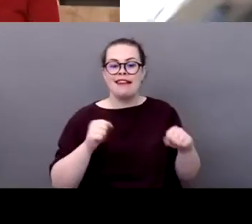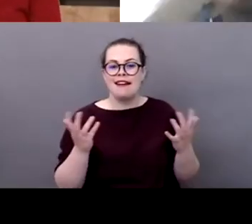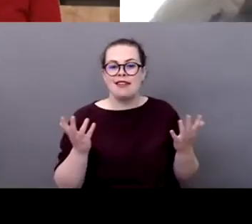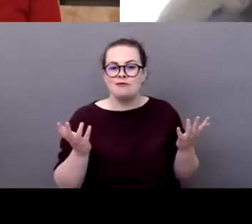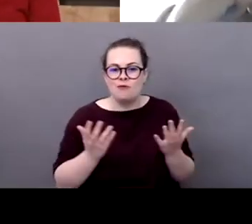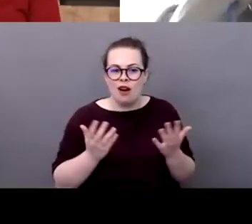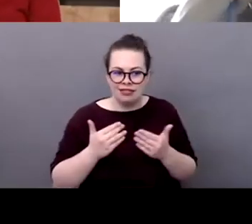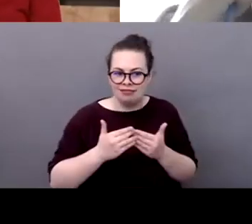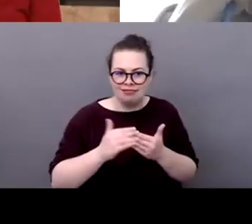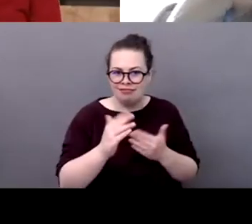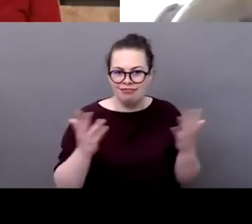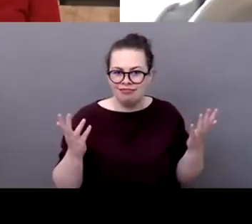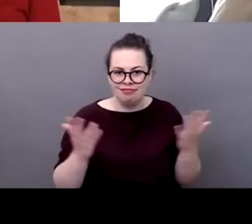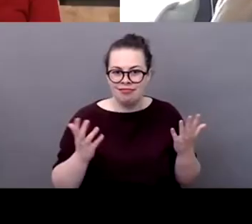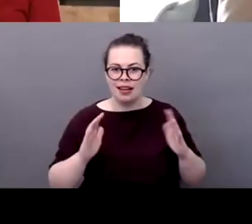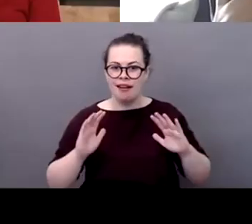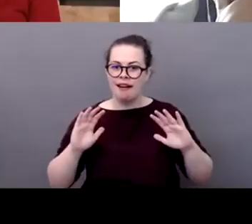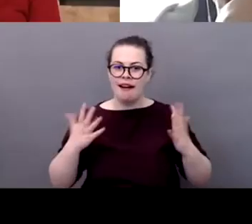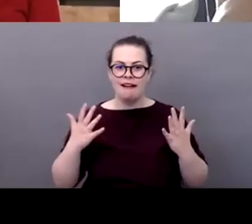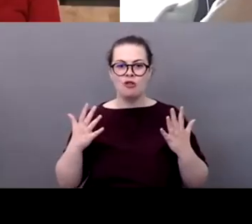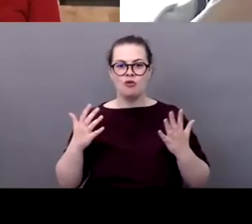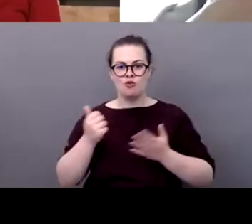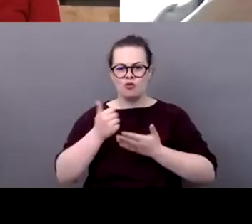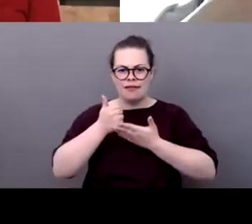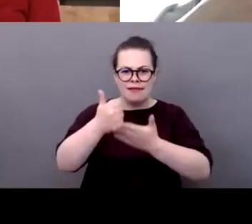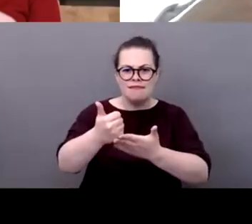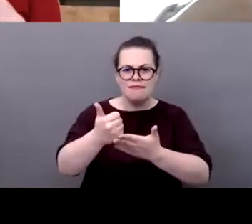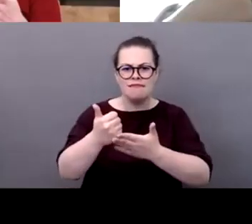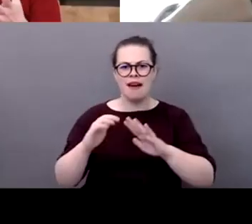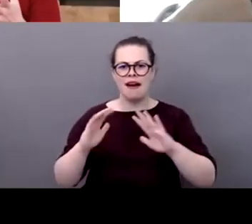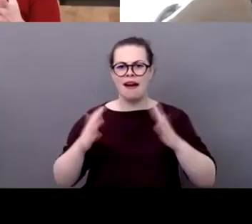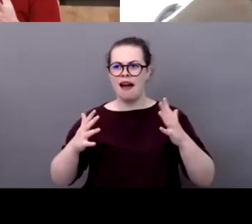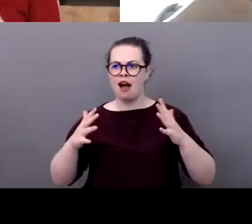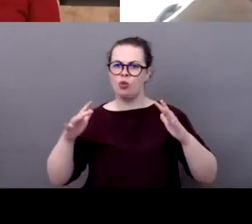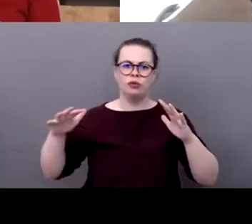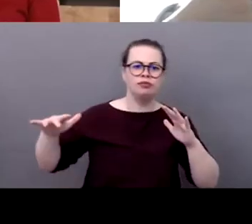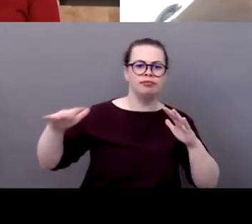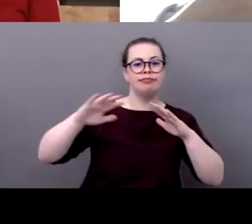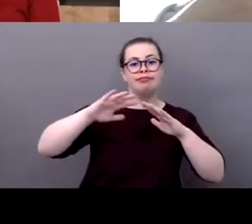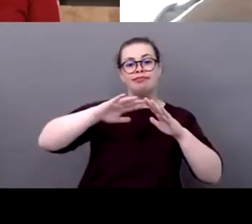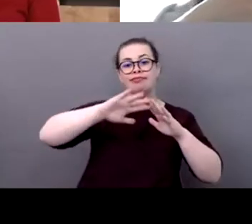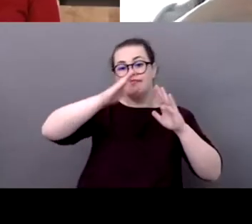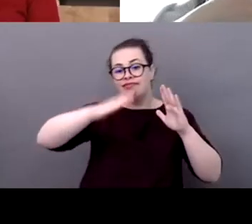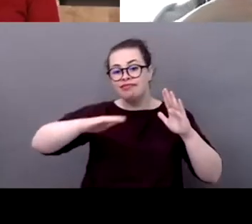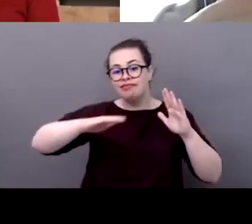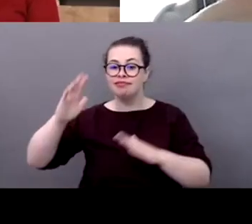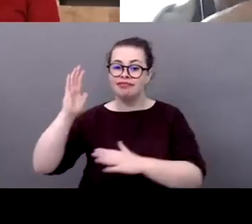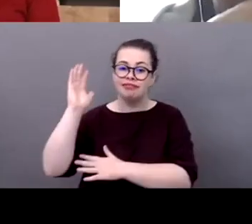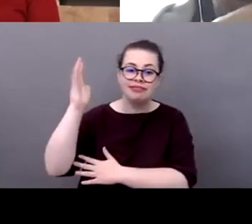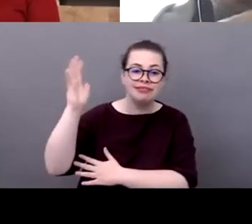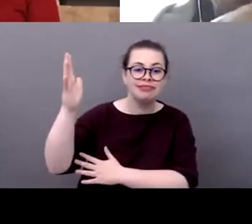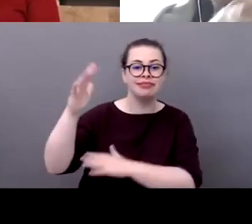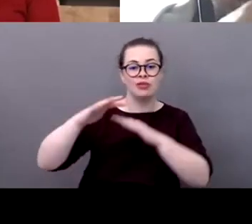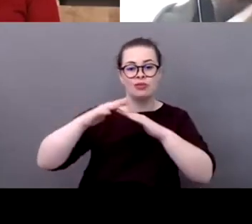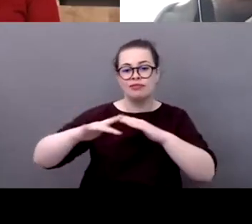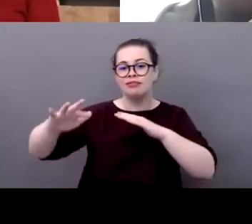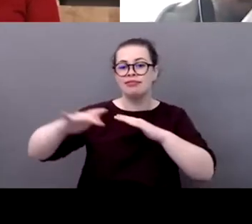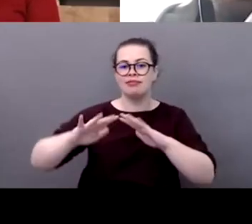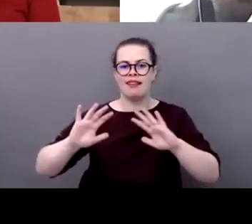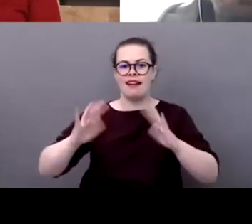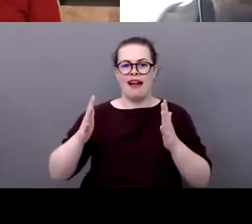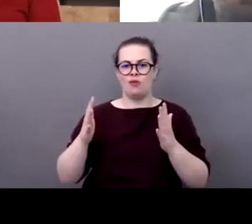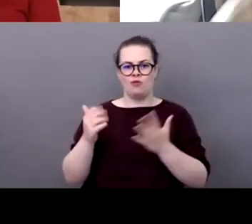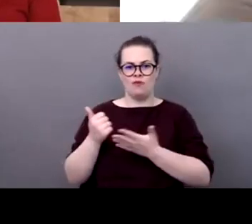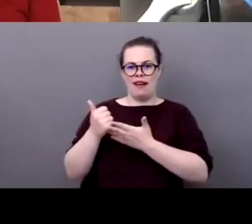help outdoor sport? How can we help the nature through outdoor sports? Easkey said